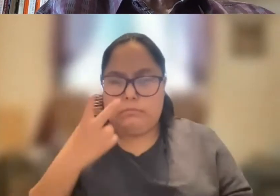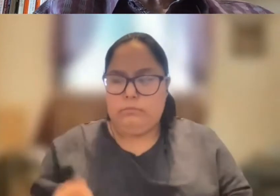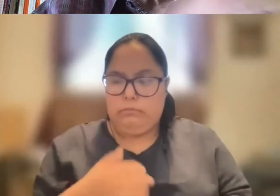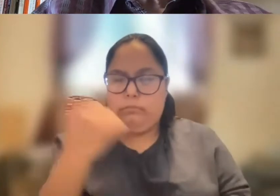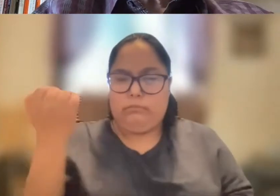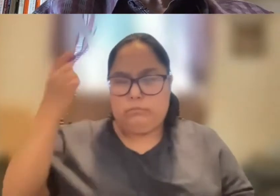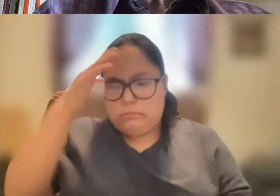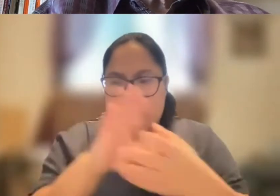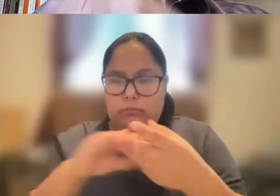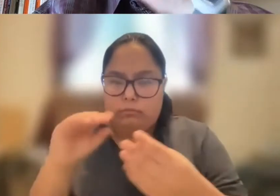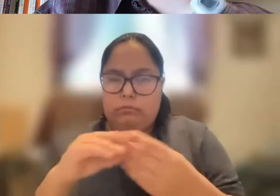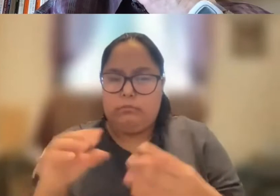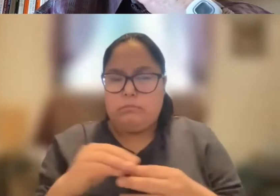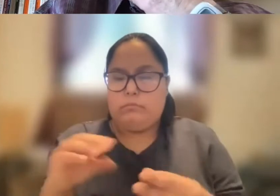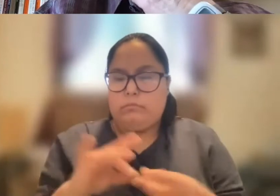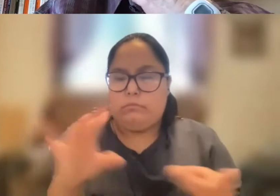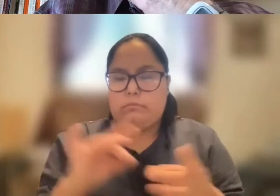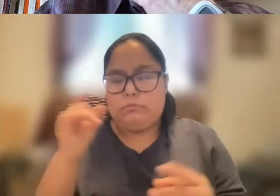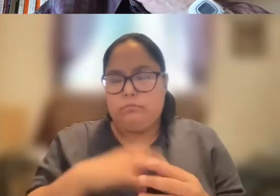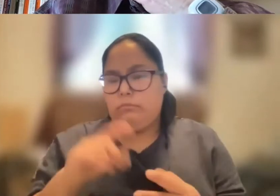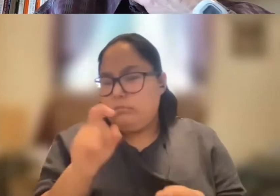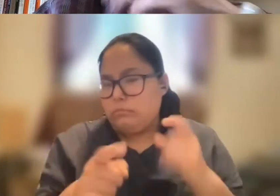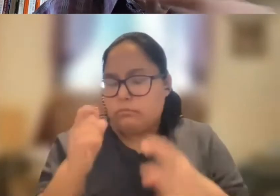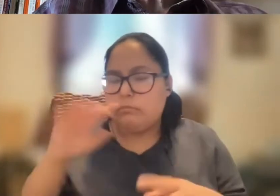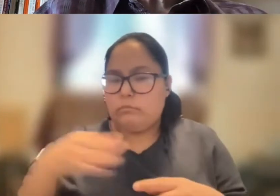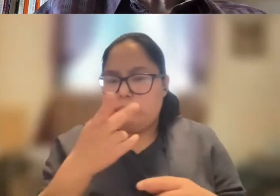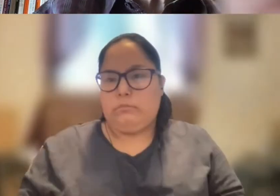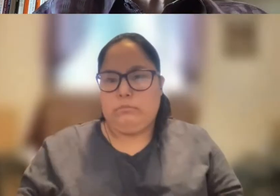Any other comments or questions for John?